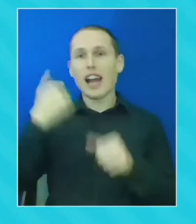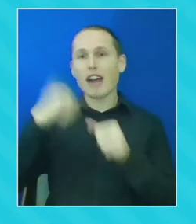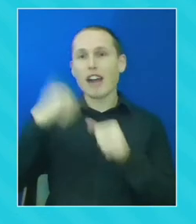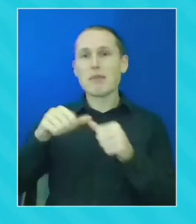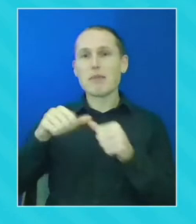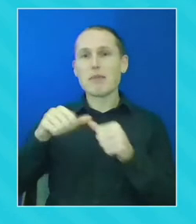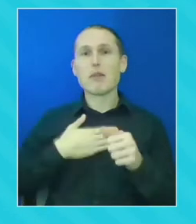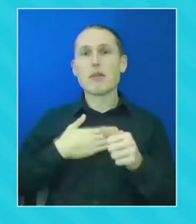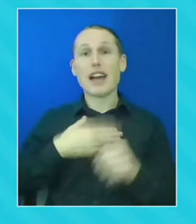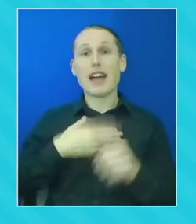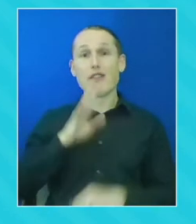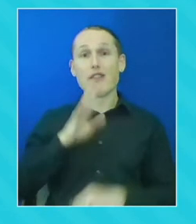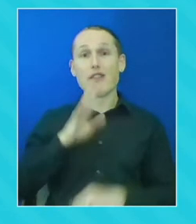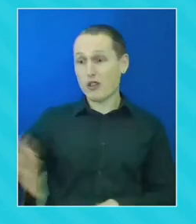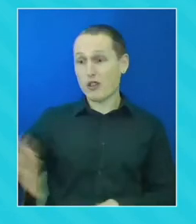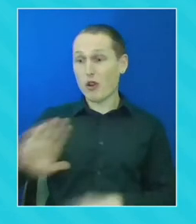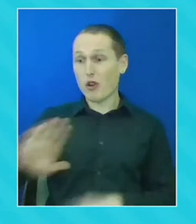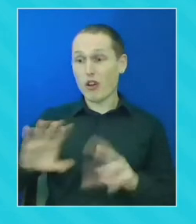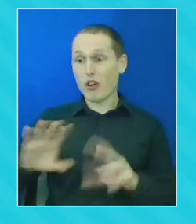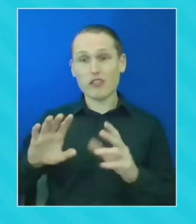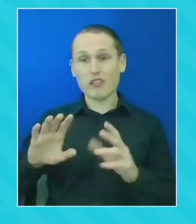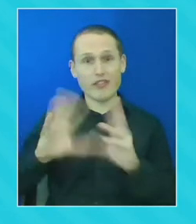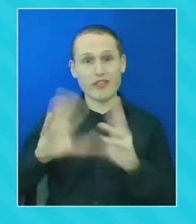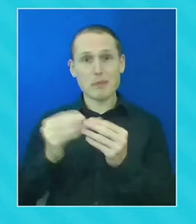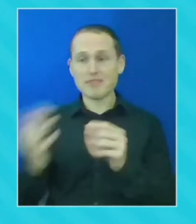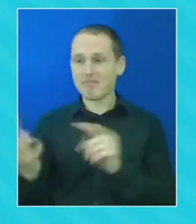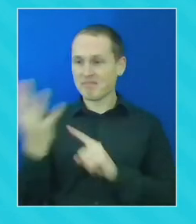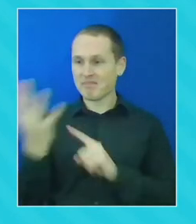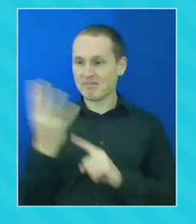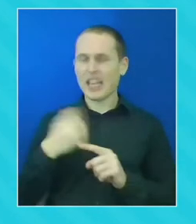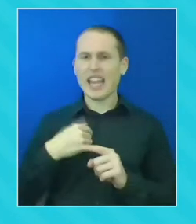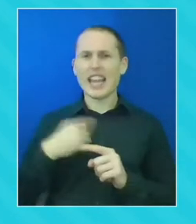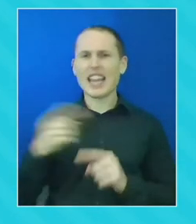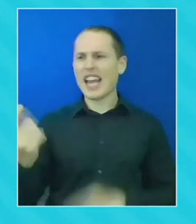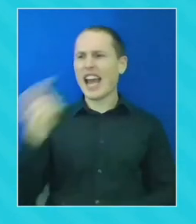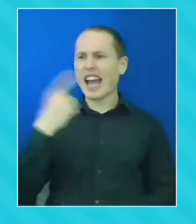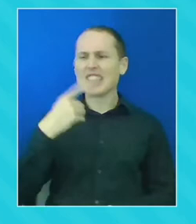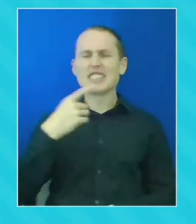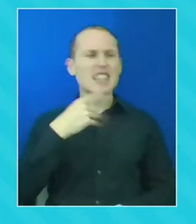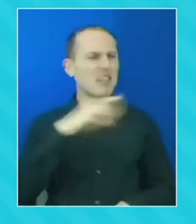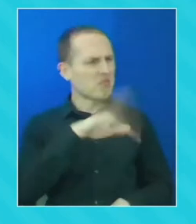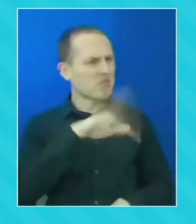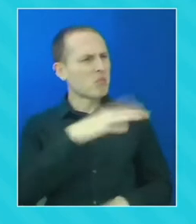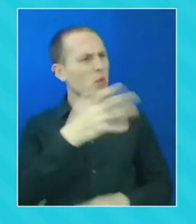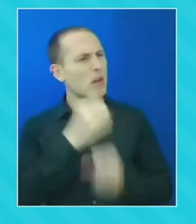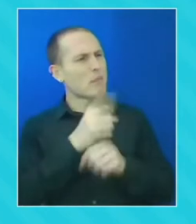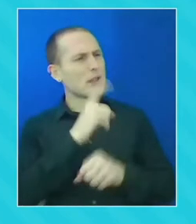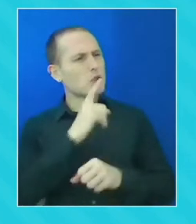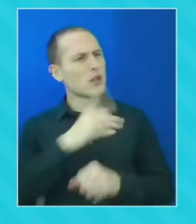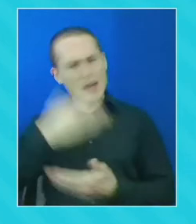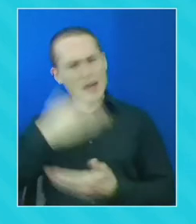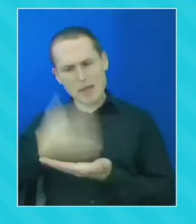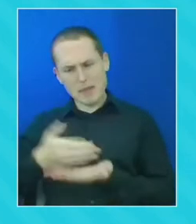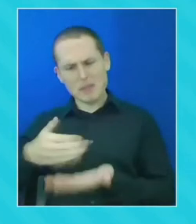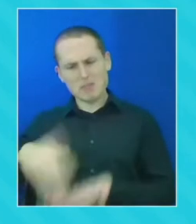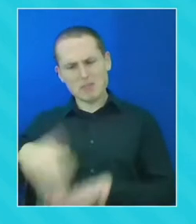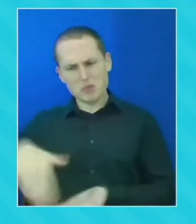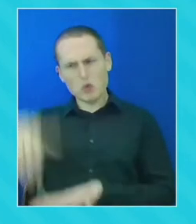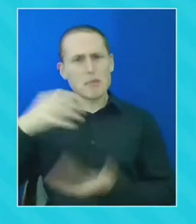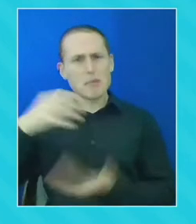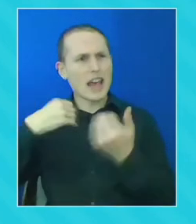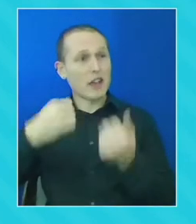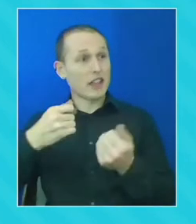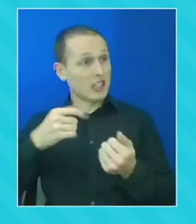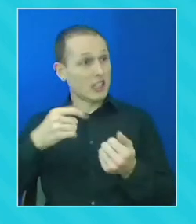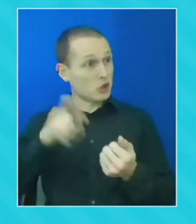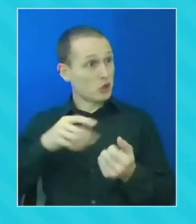very important question. They said, "Dr. Kofi, we want to make sure our baby grows up healthy. Is it time for solid foods yet? When do we start?